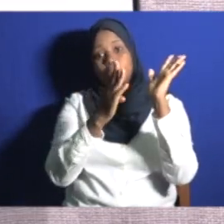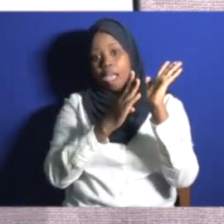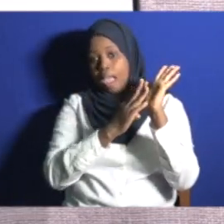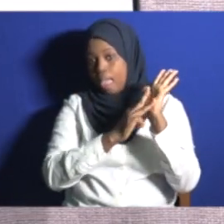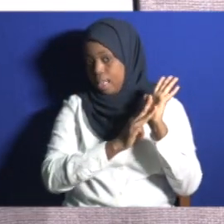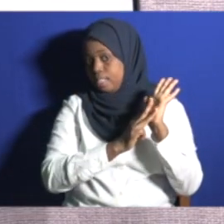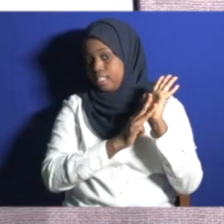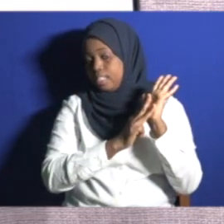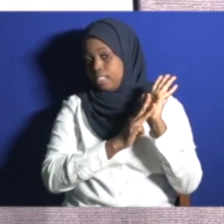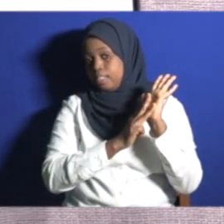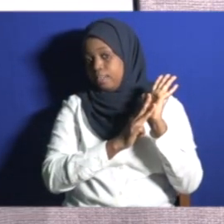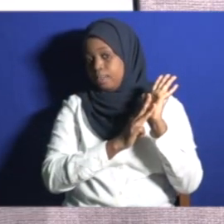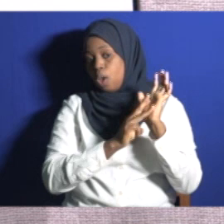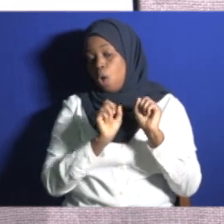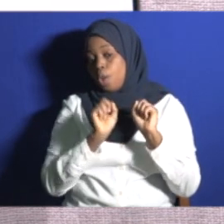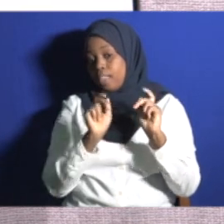Okay, now